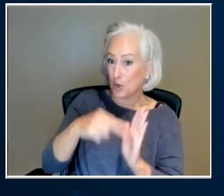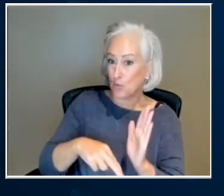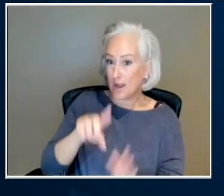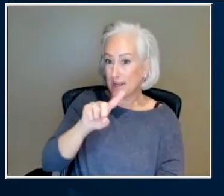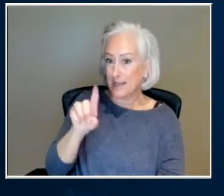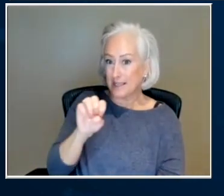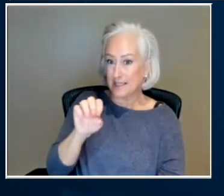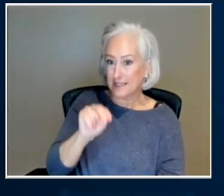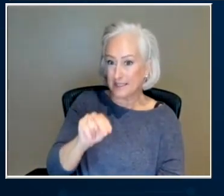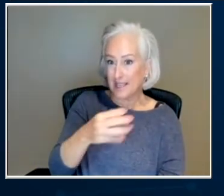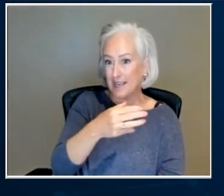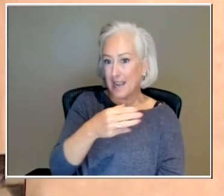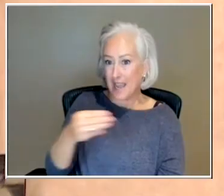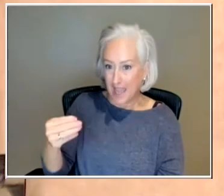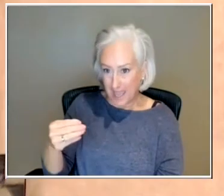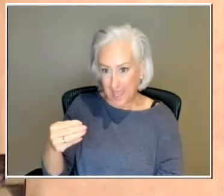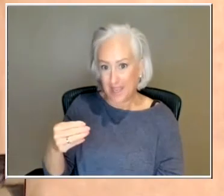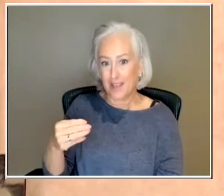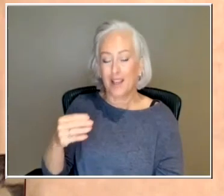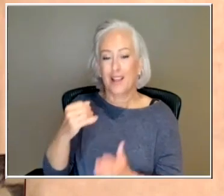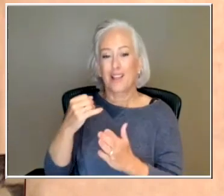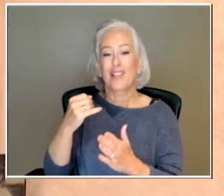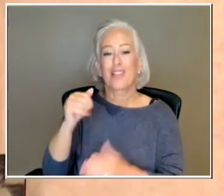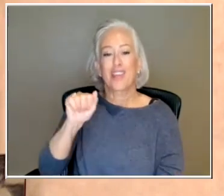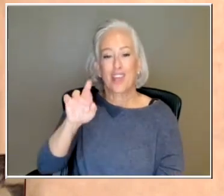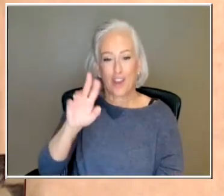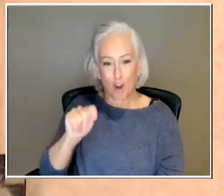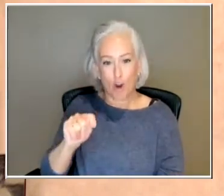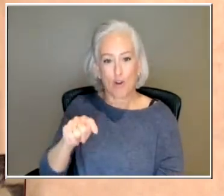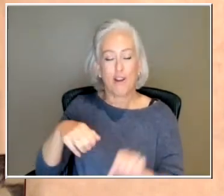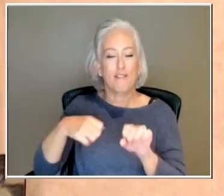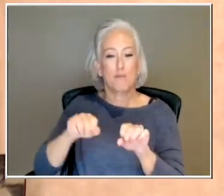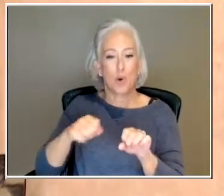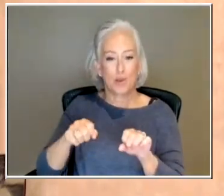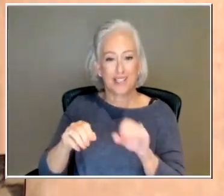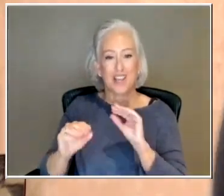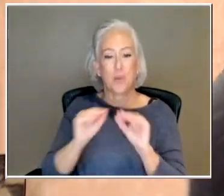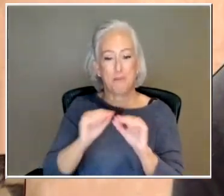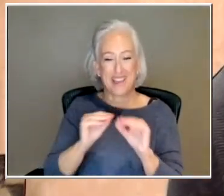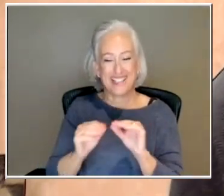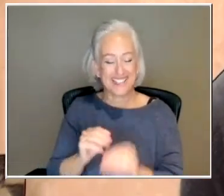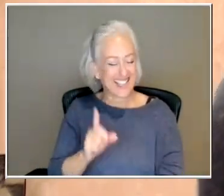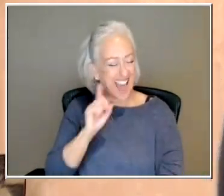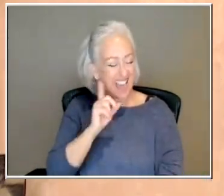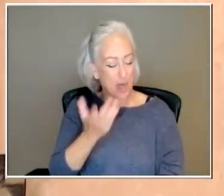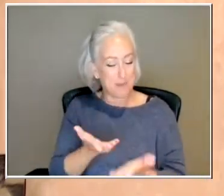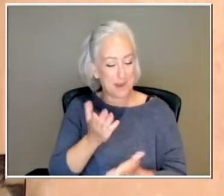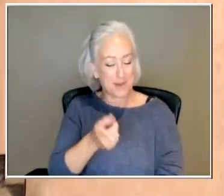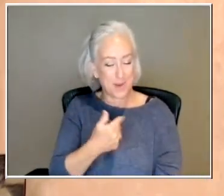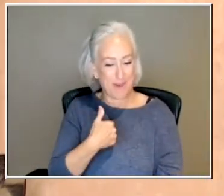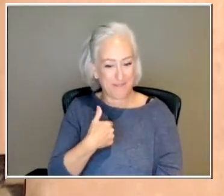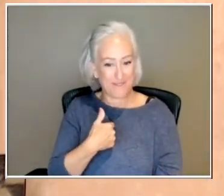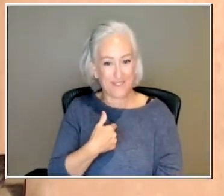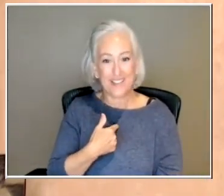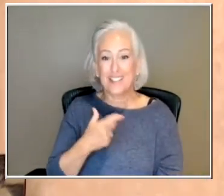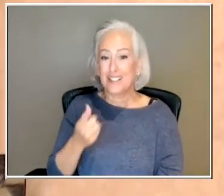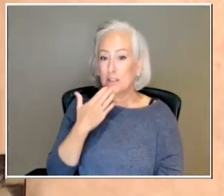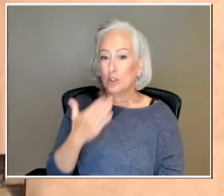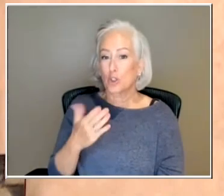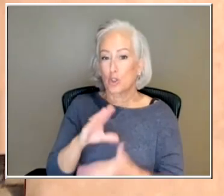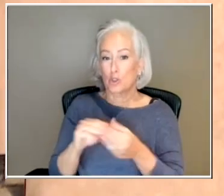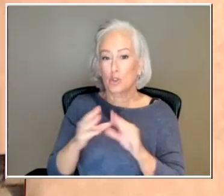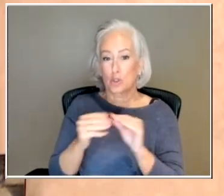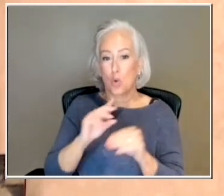Motorcycle Maintenance. I have read that. I figured you had. And frankly, it's a pretty good story about